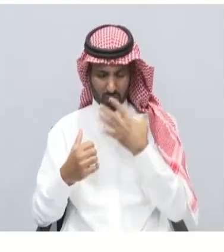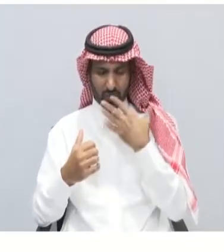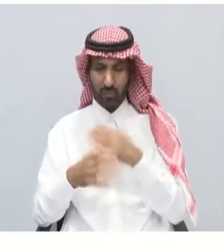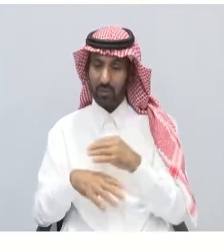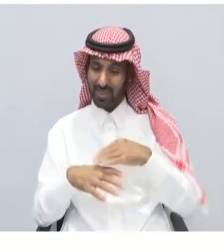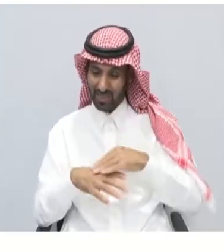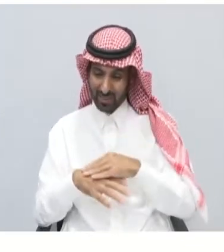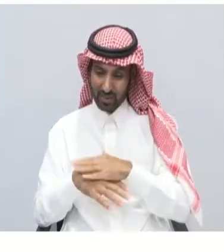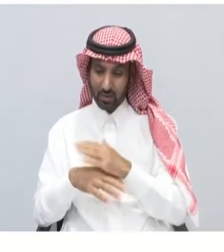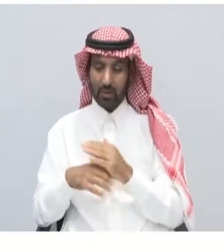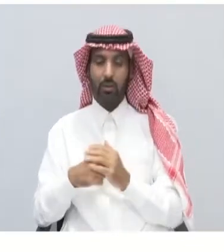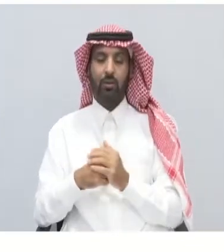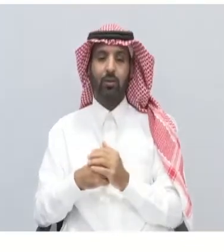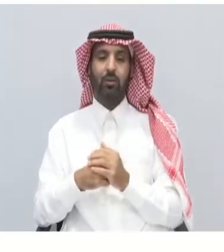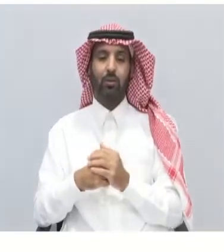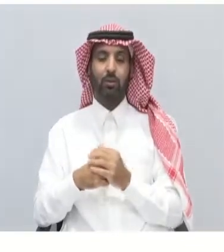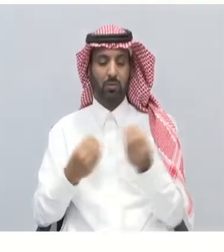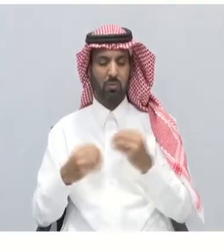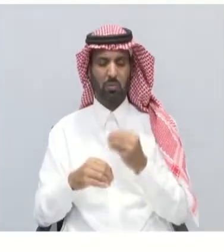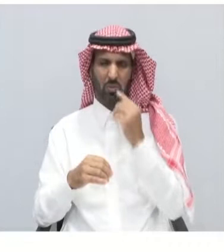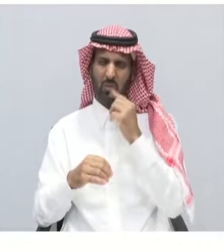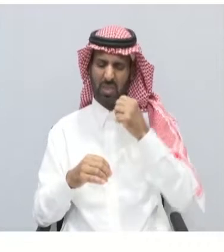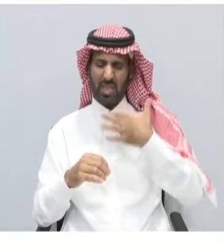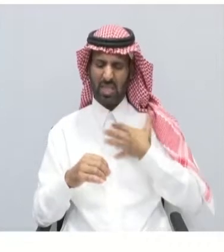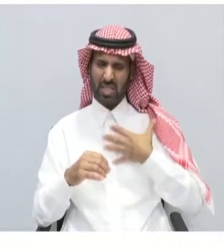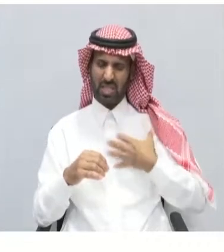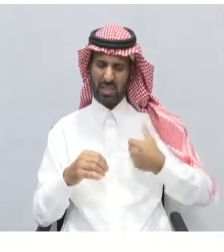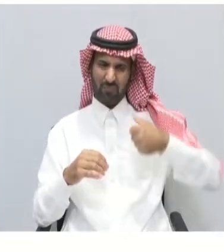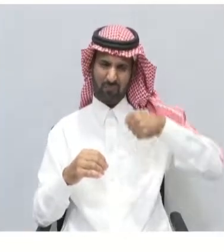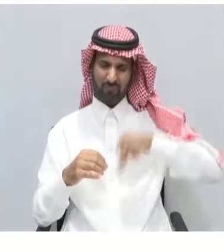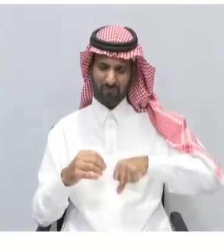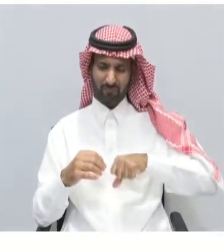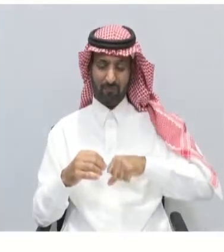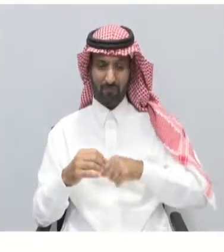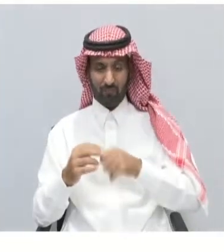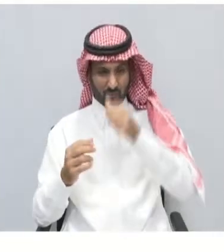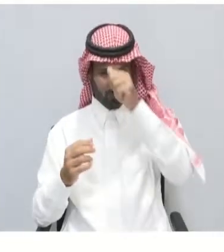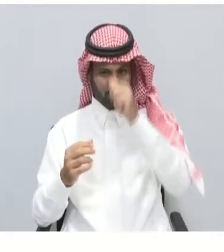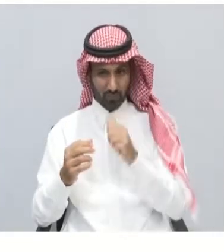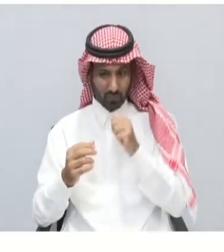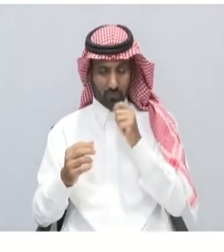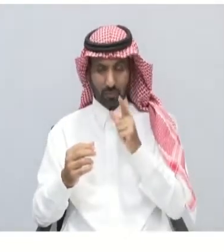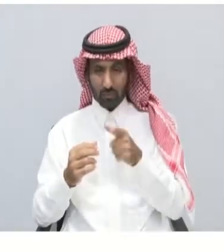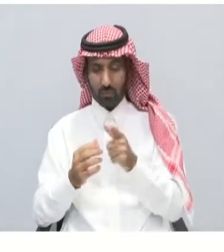skin? So here, all these three phrases, they are related to,